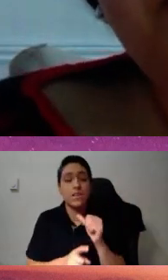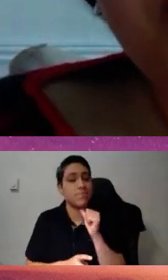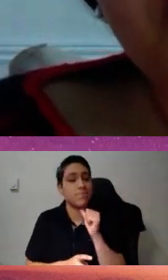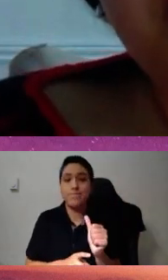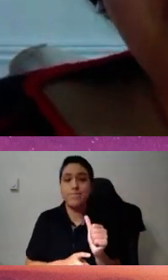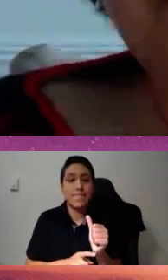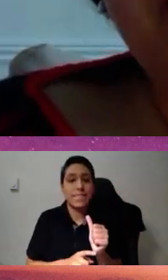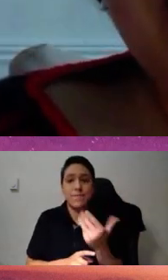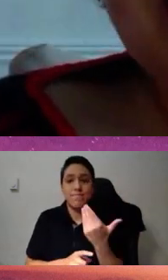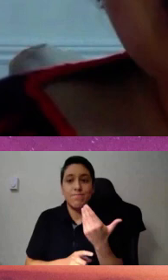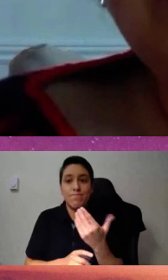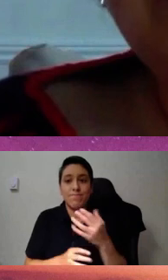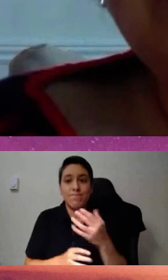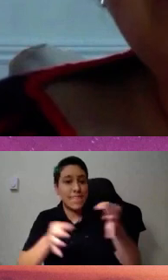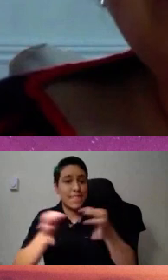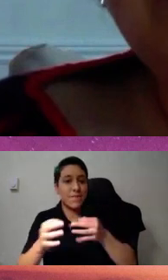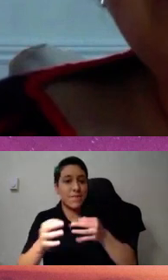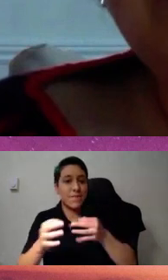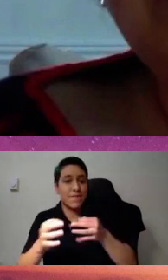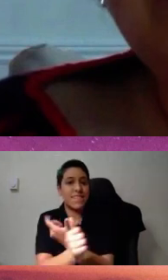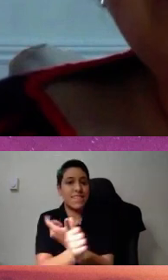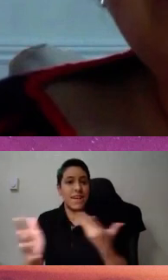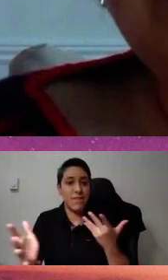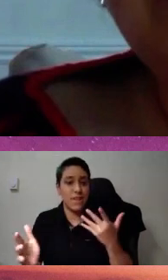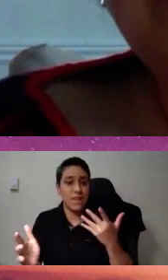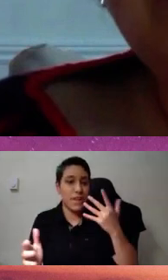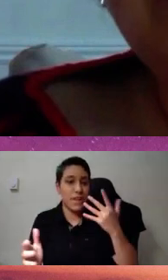paint the full picture of what has been lost,